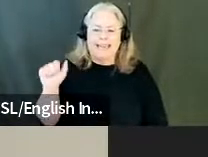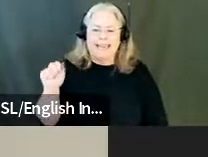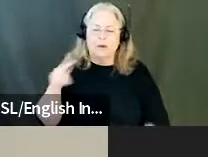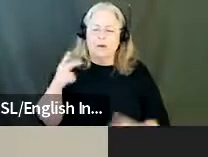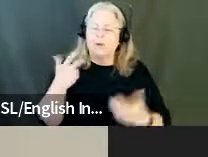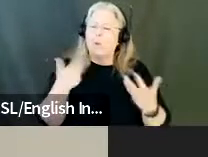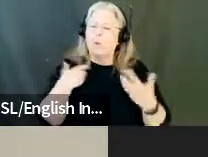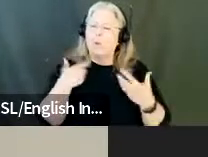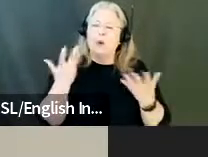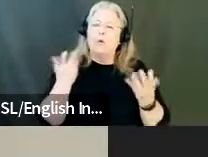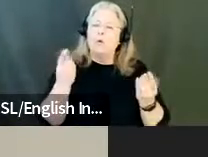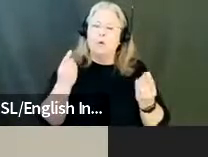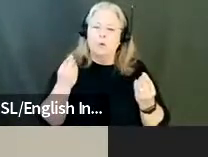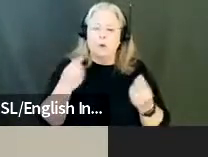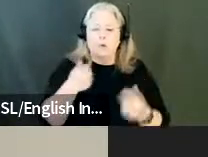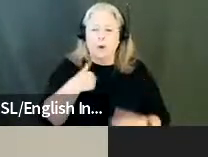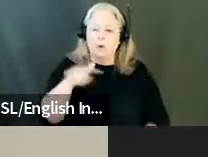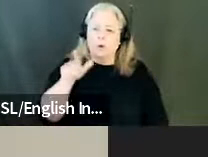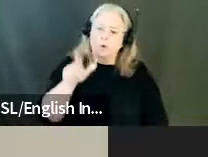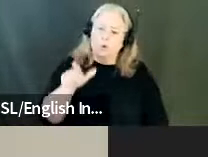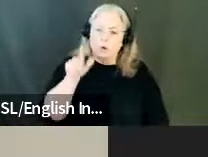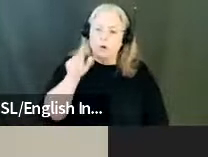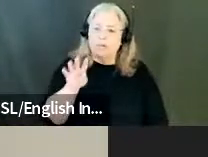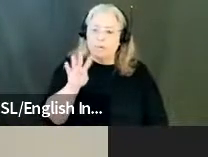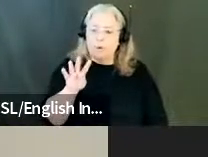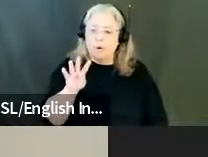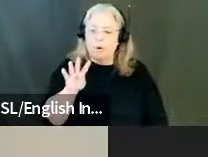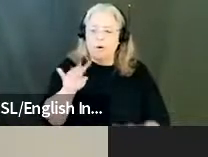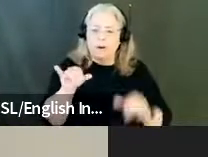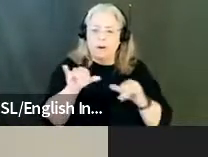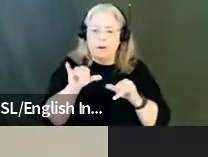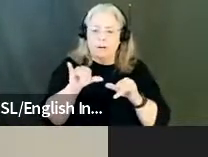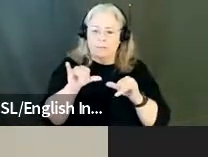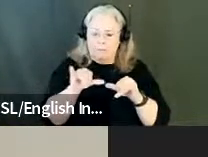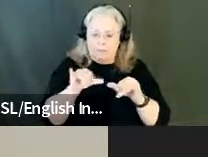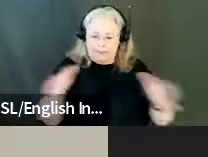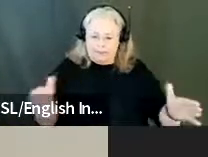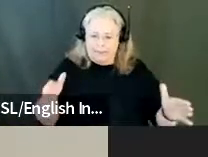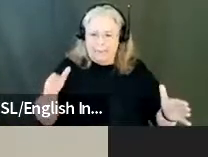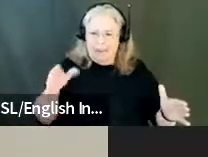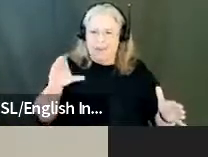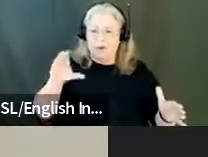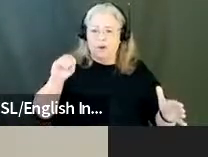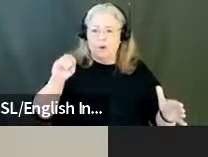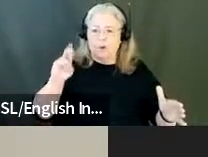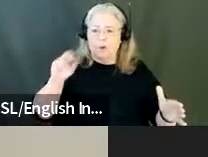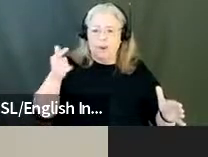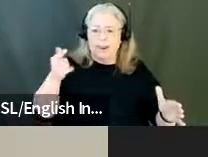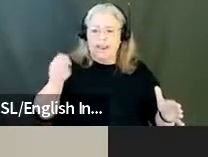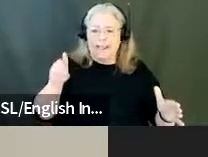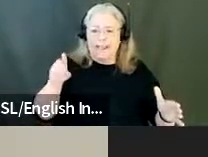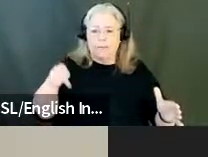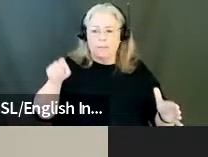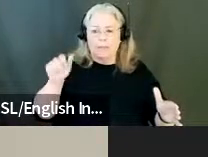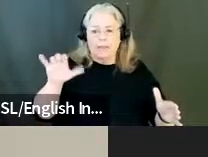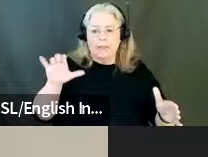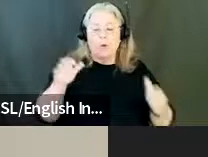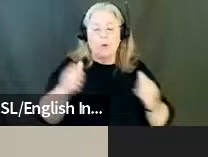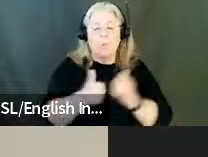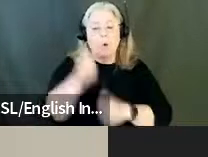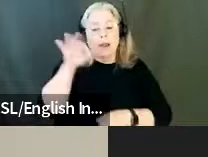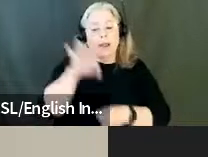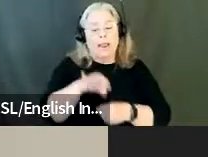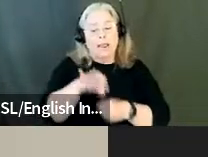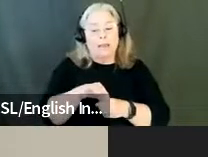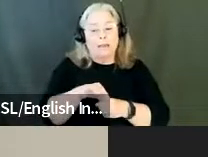I do if I have a 24 inch piece of corrugated plastic? And the reason that that's important is the majority of your election